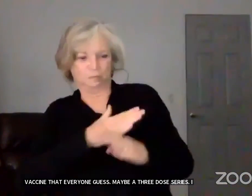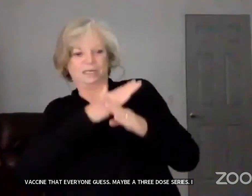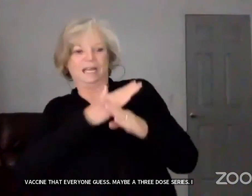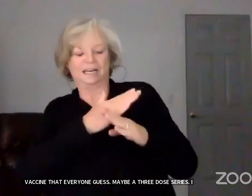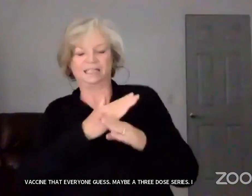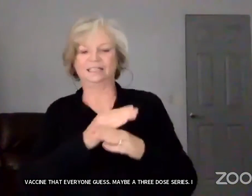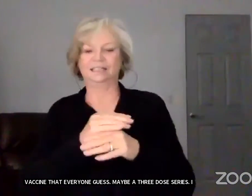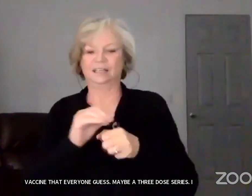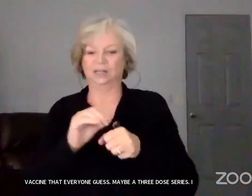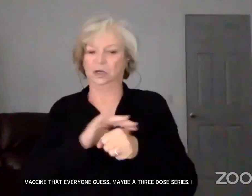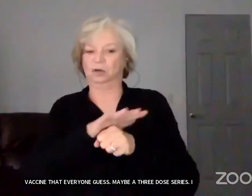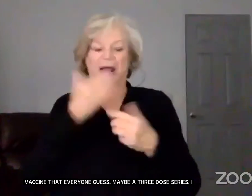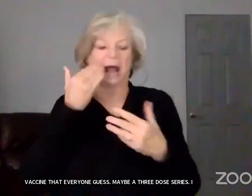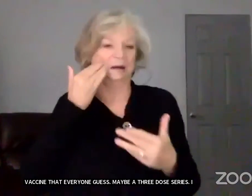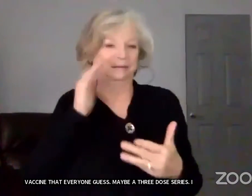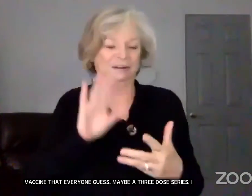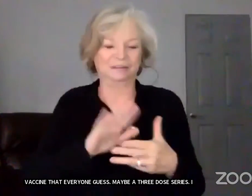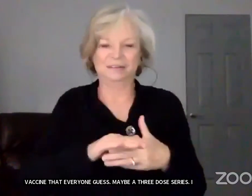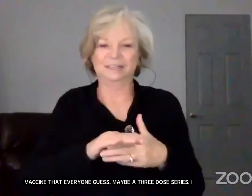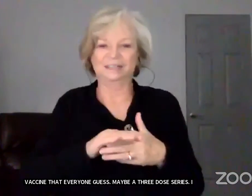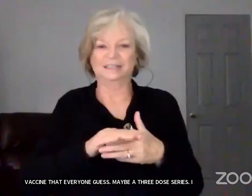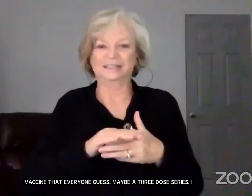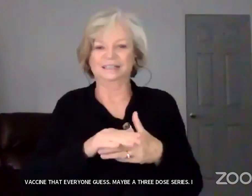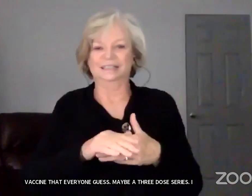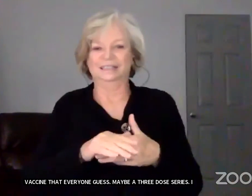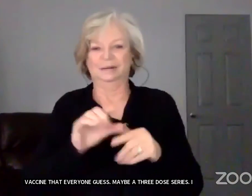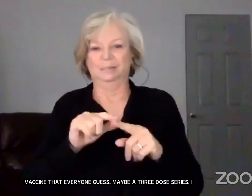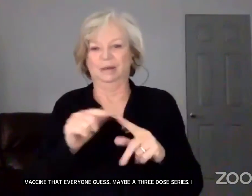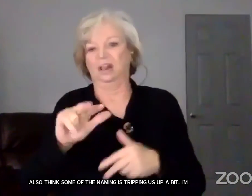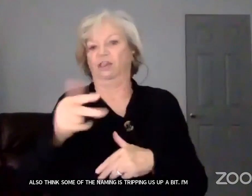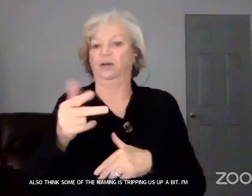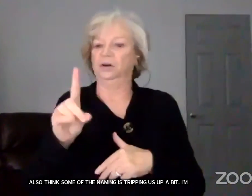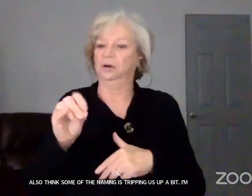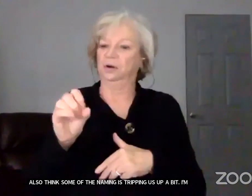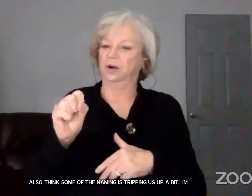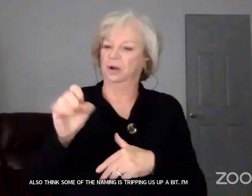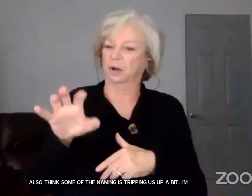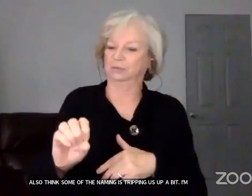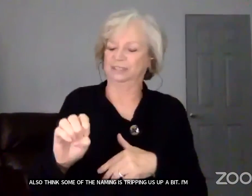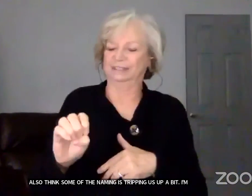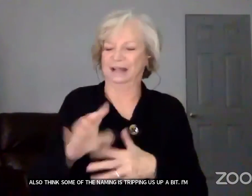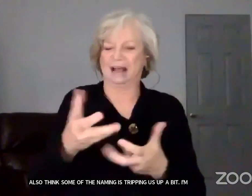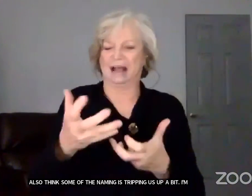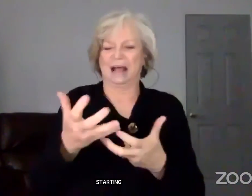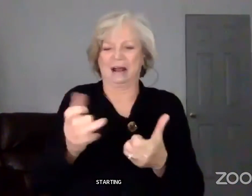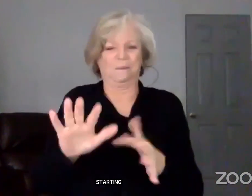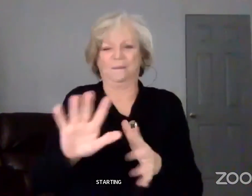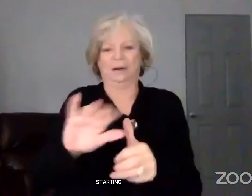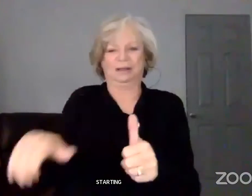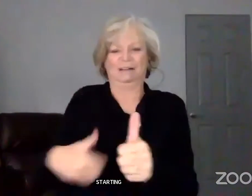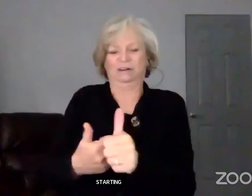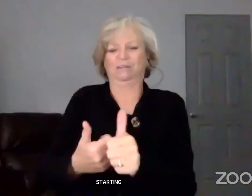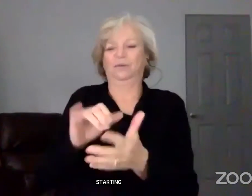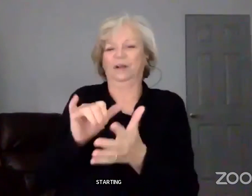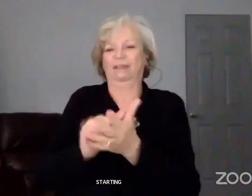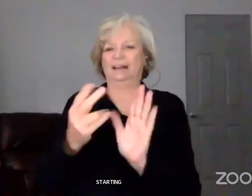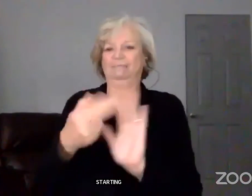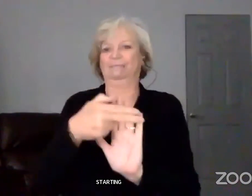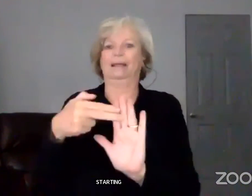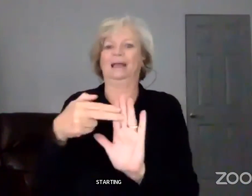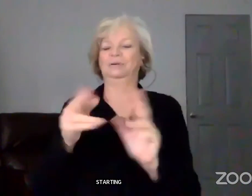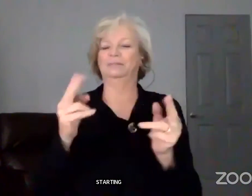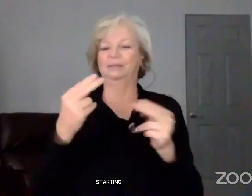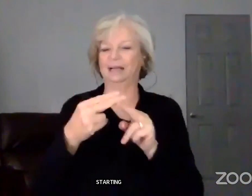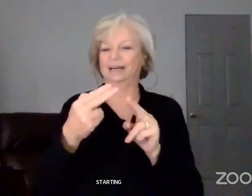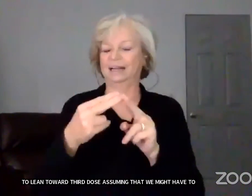a little bit. I'm sort of starting to lean myself toward just saying third dose, assuming that we might have to go to 4th dose. Understanding that there's